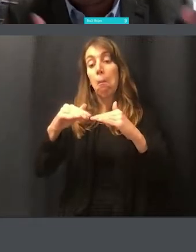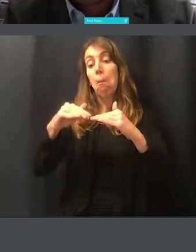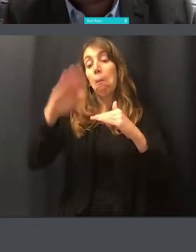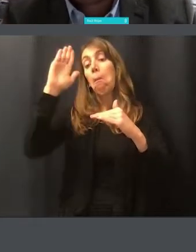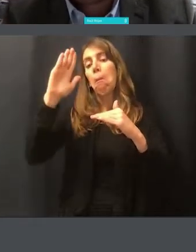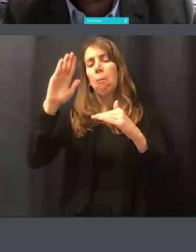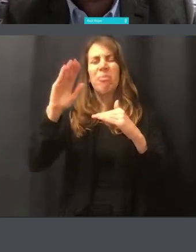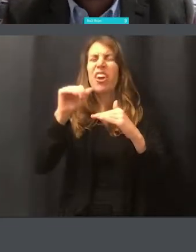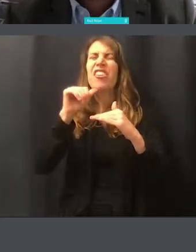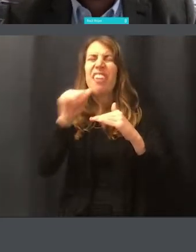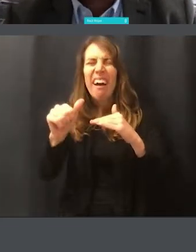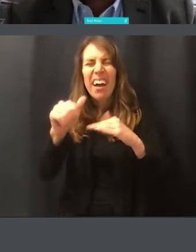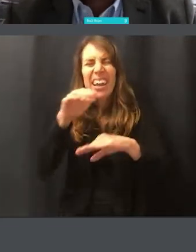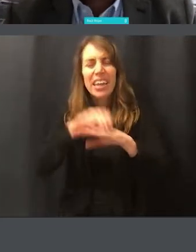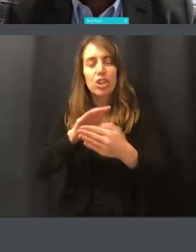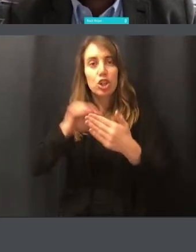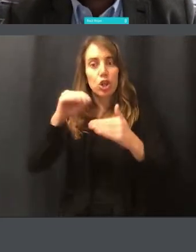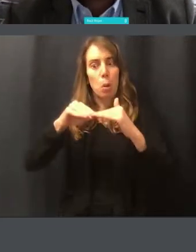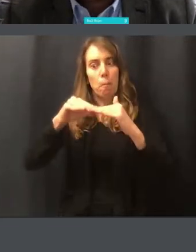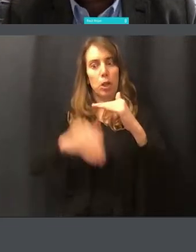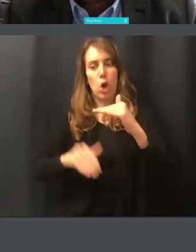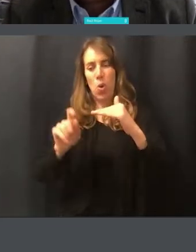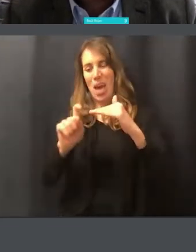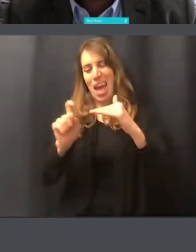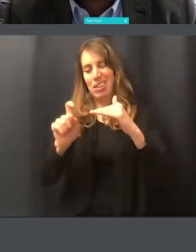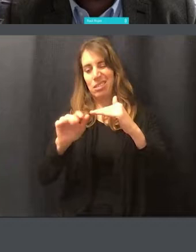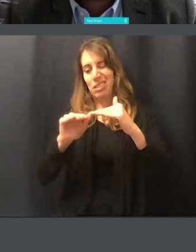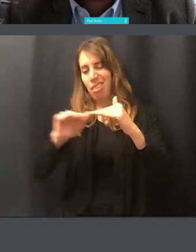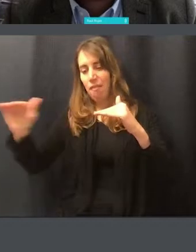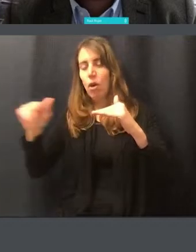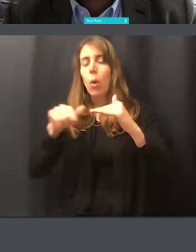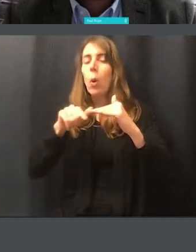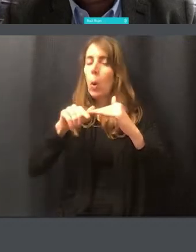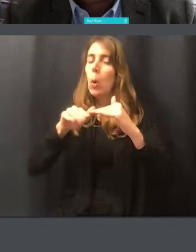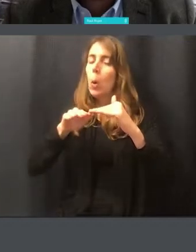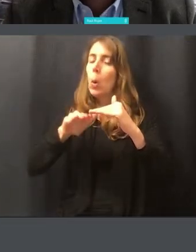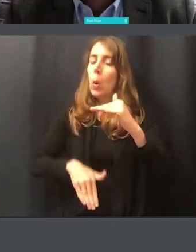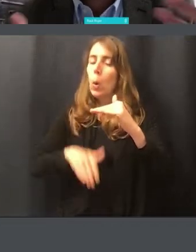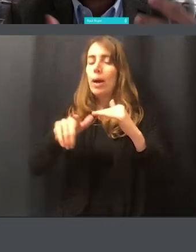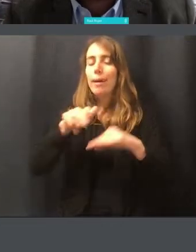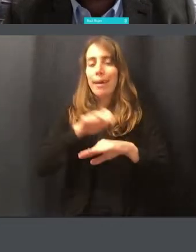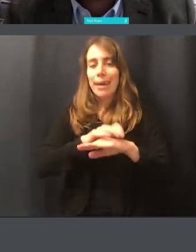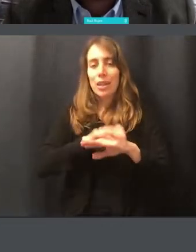the kid's going to be an English learner. And really that gets reported then to the